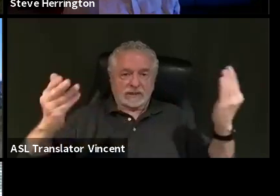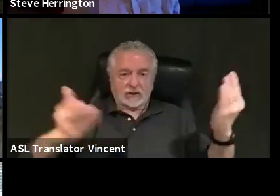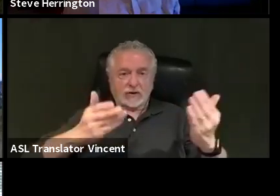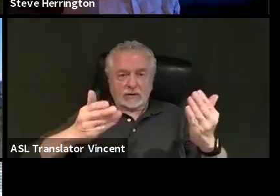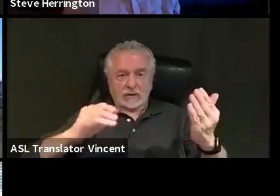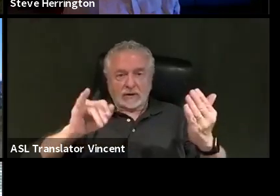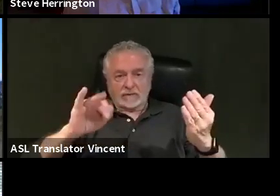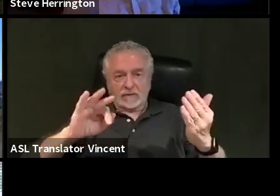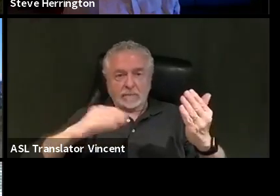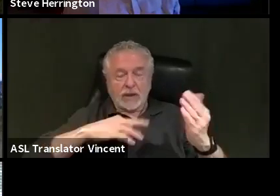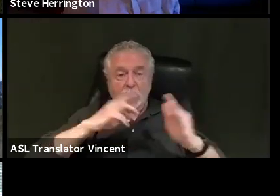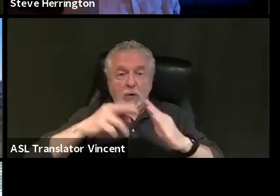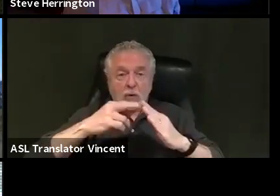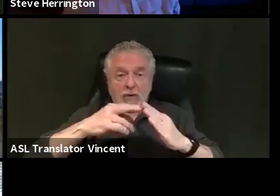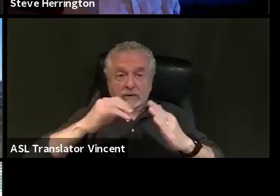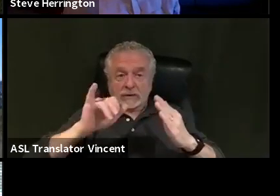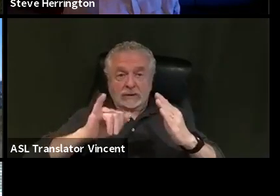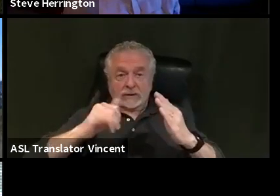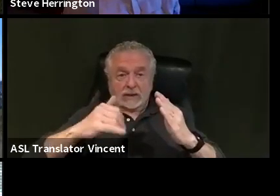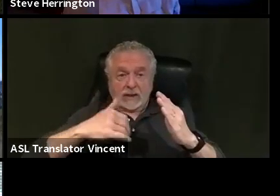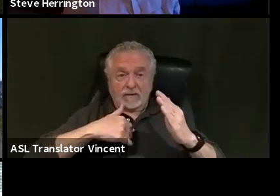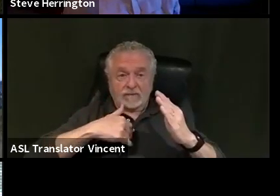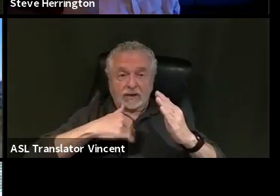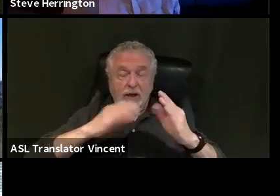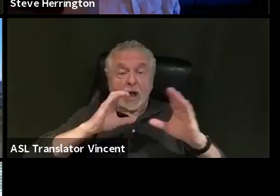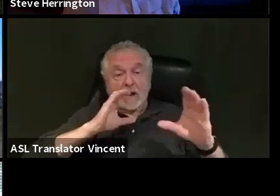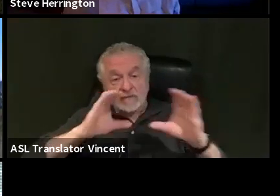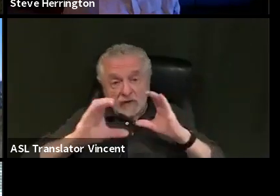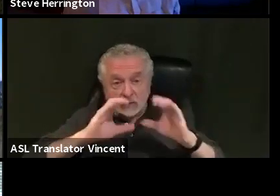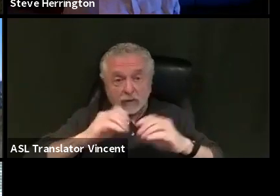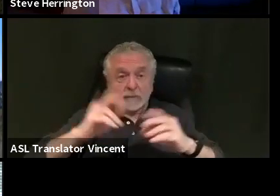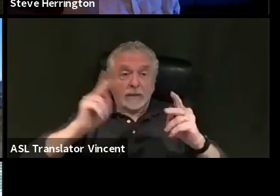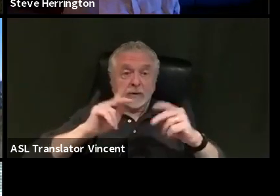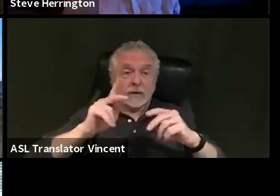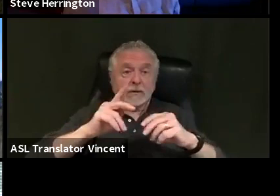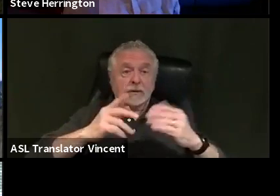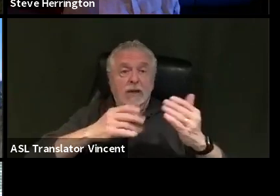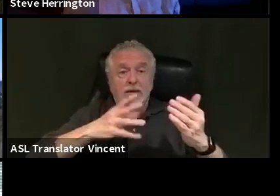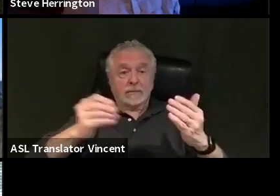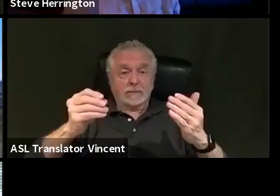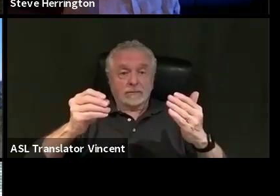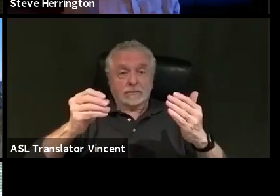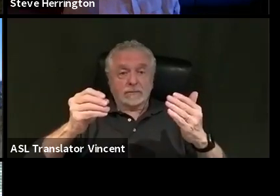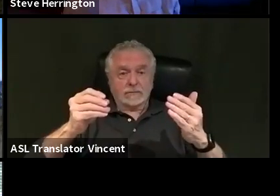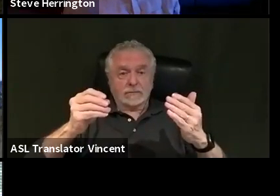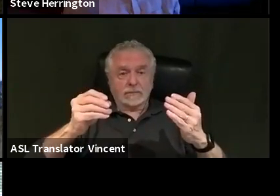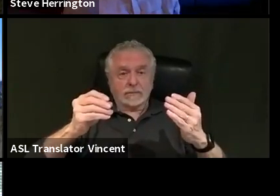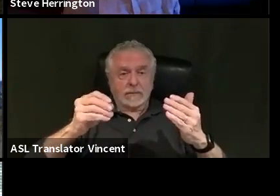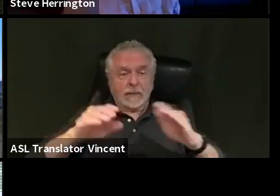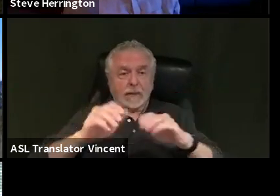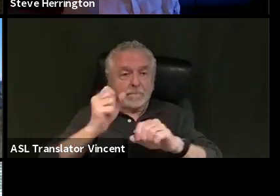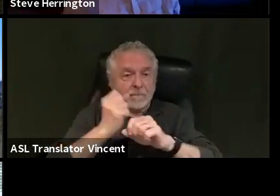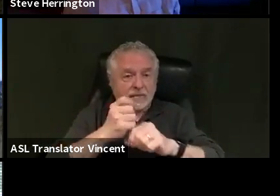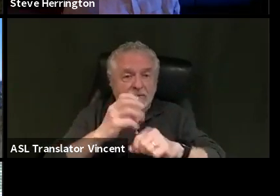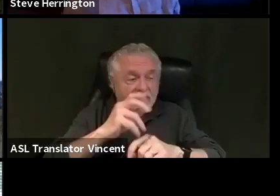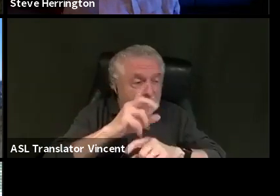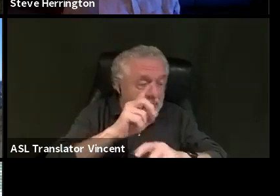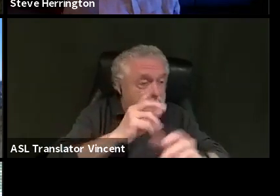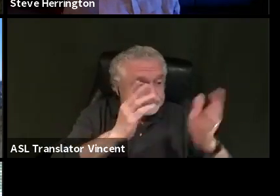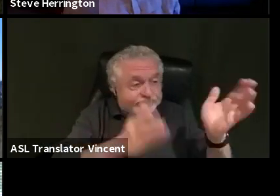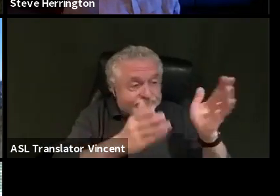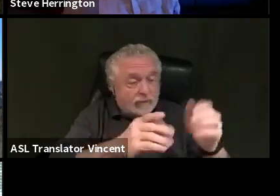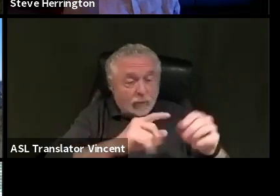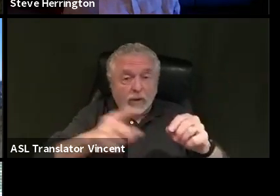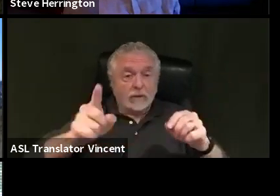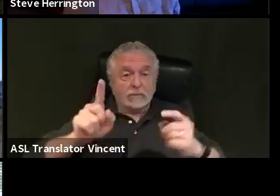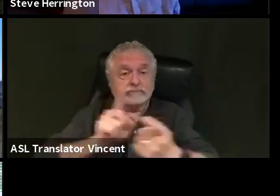it's my role to just kind of have those conversations with people in the office and on the baseball field, and wherever it